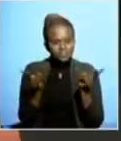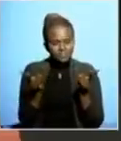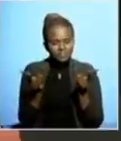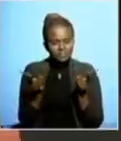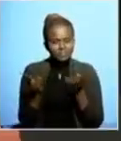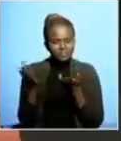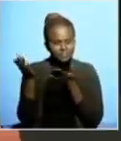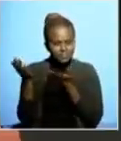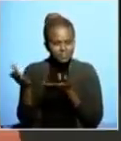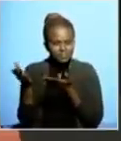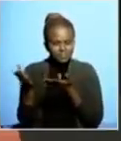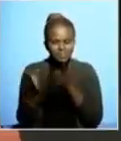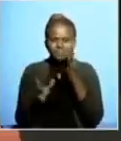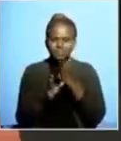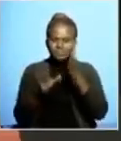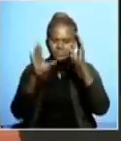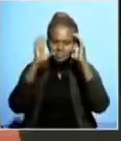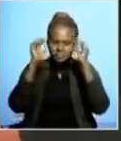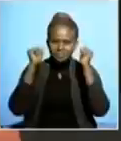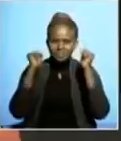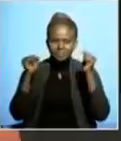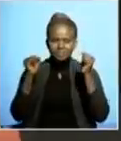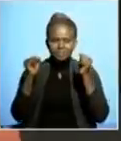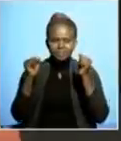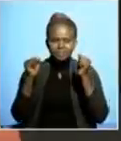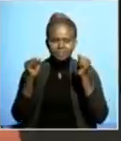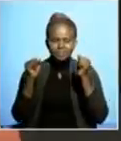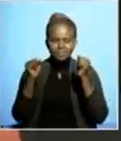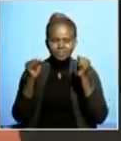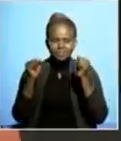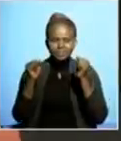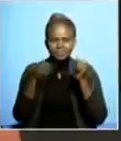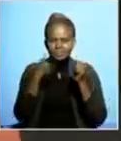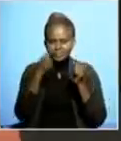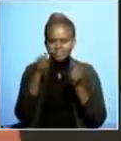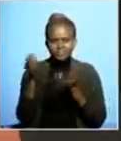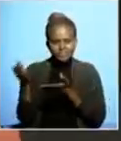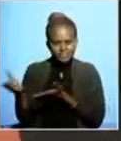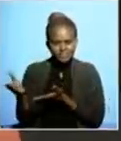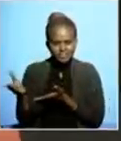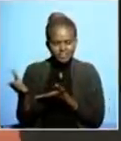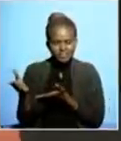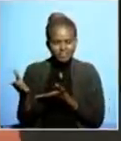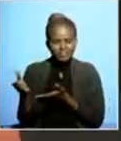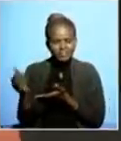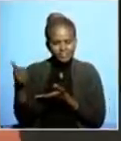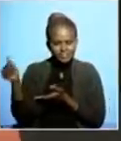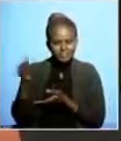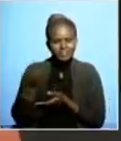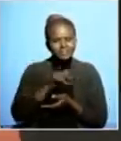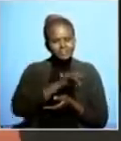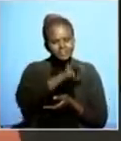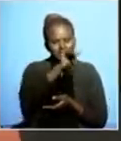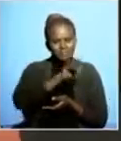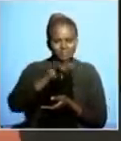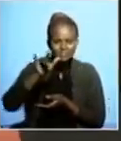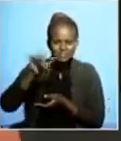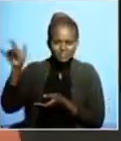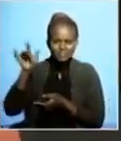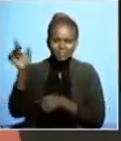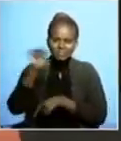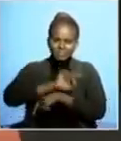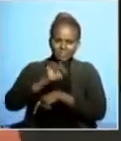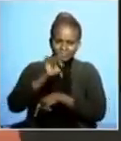the Republican Vice President who is here. I know she's been traveling in the last couple of days.